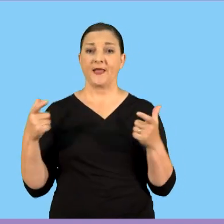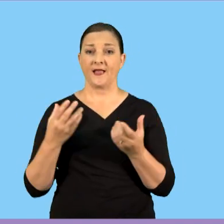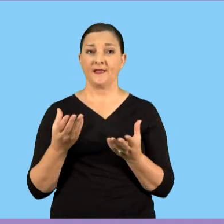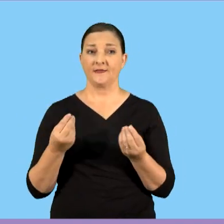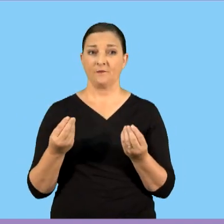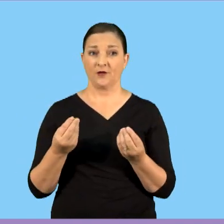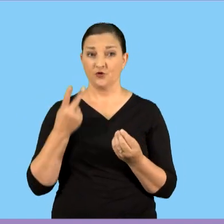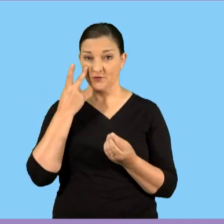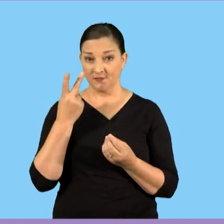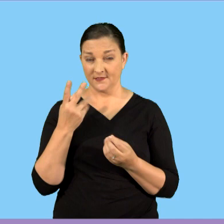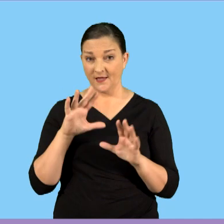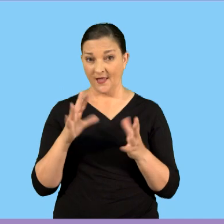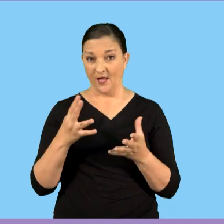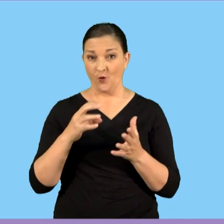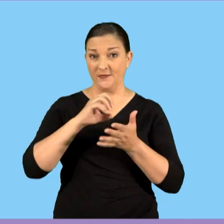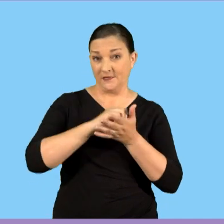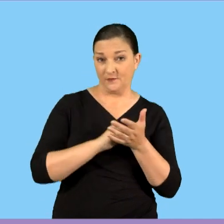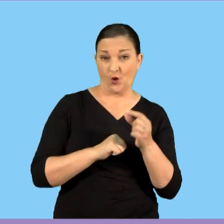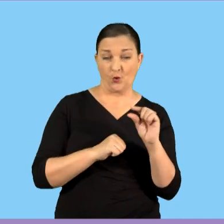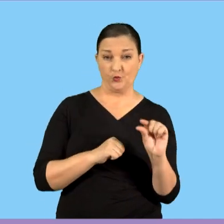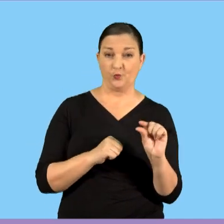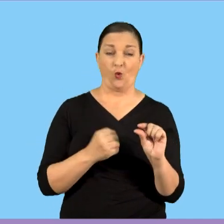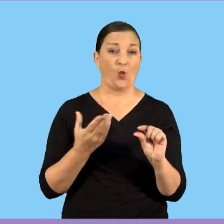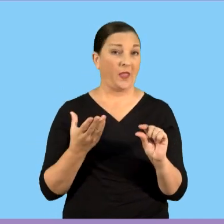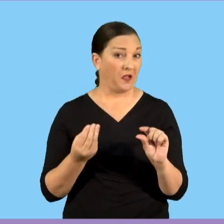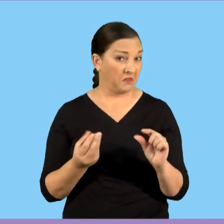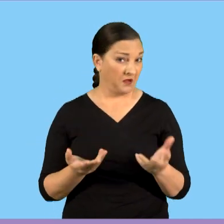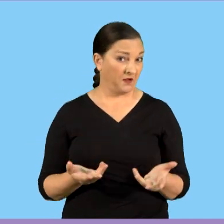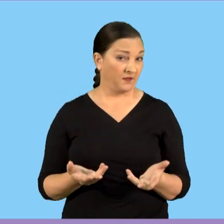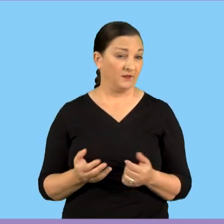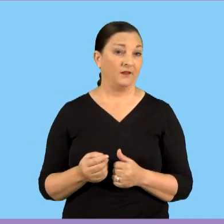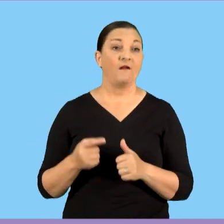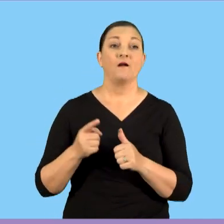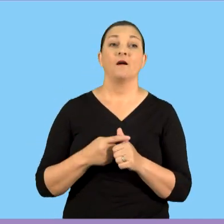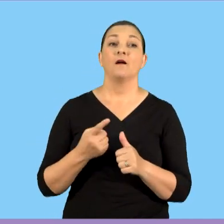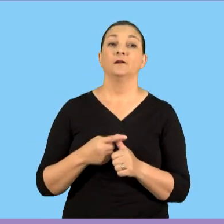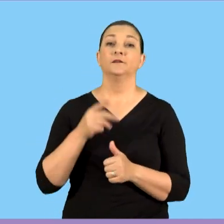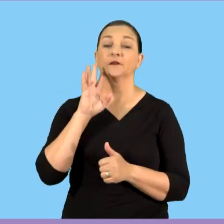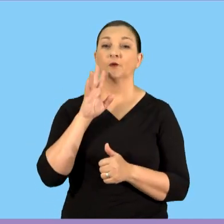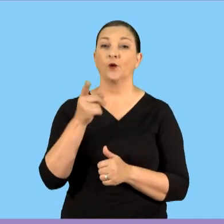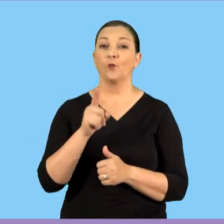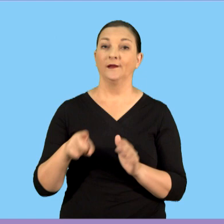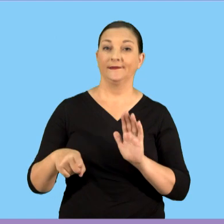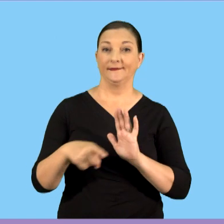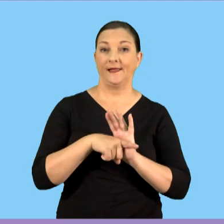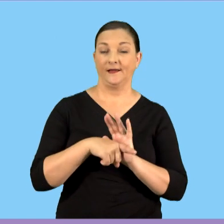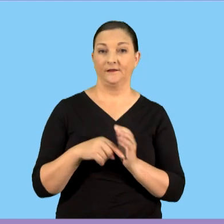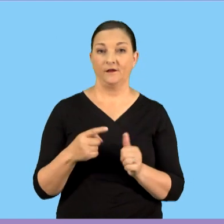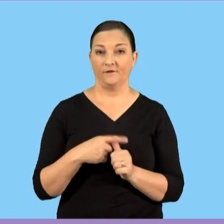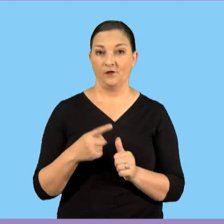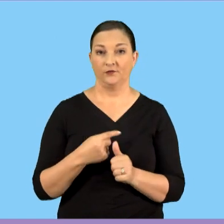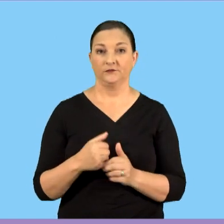a bigger number from a smaller number? What happens in that case? This means our answer is going to